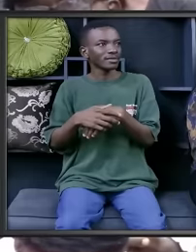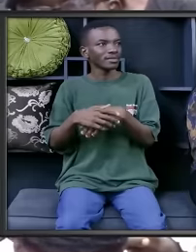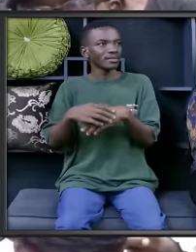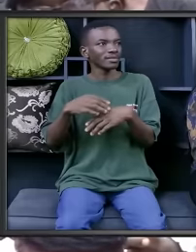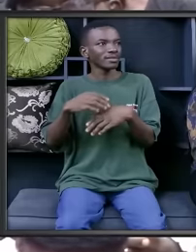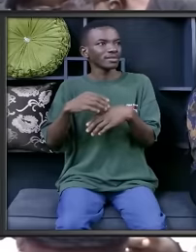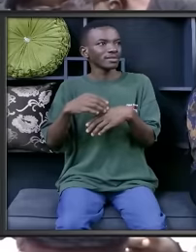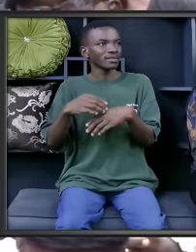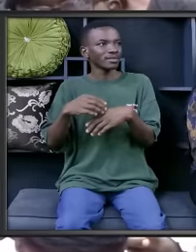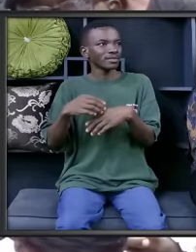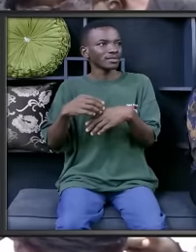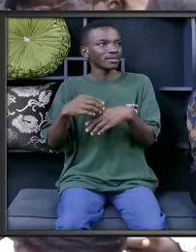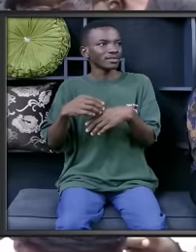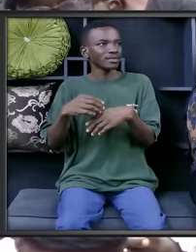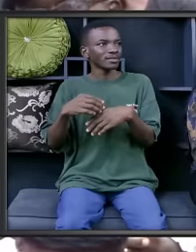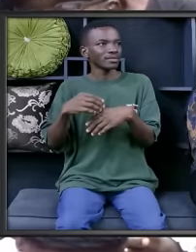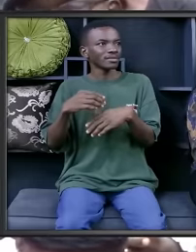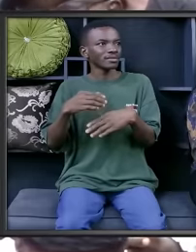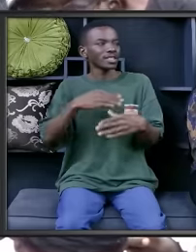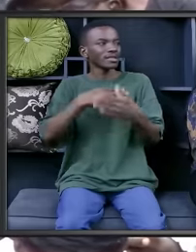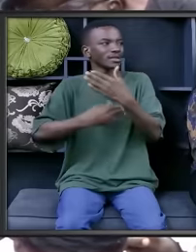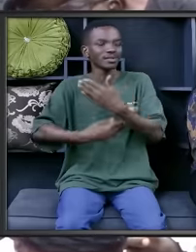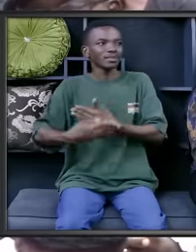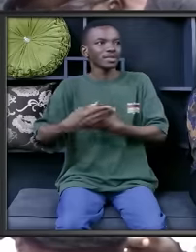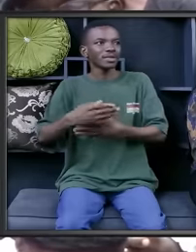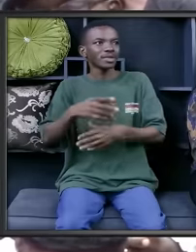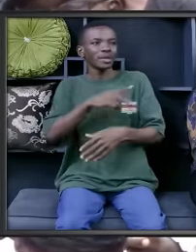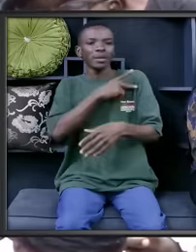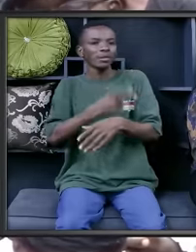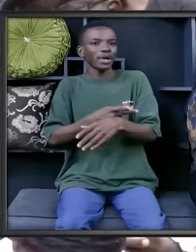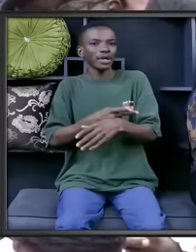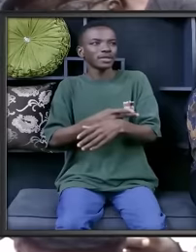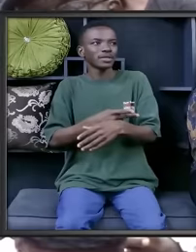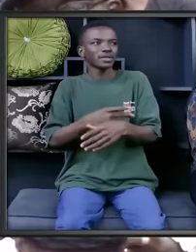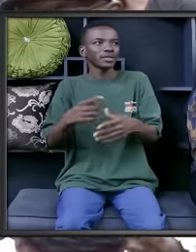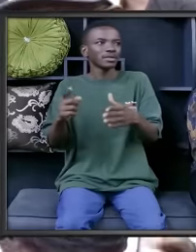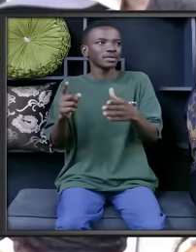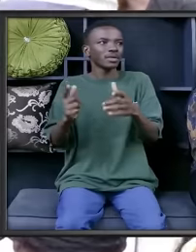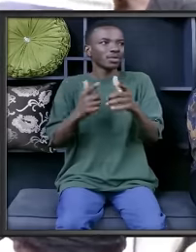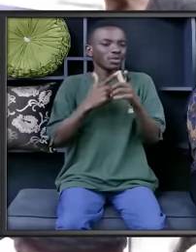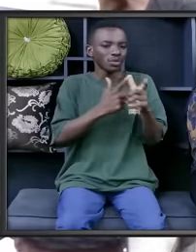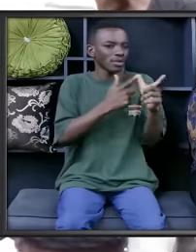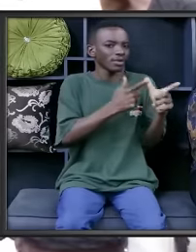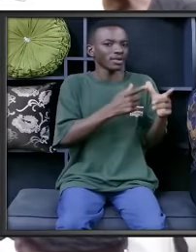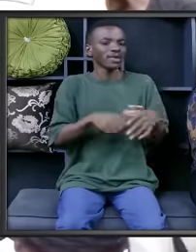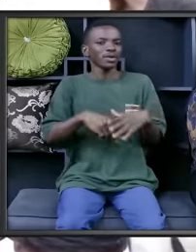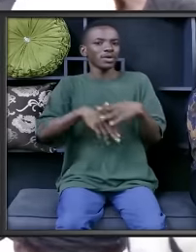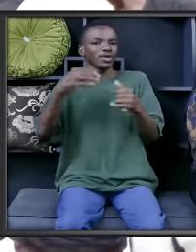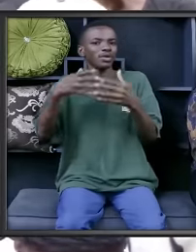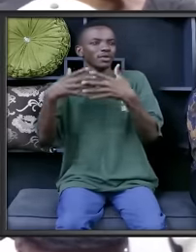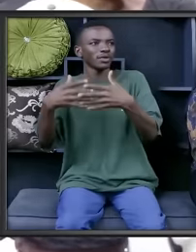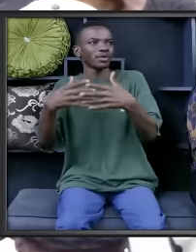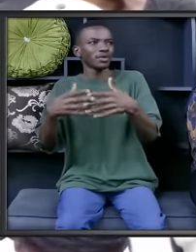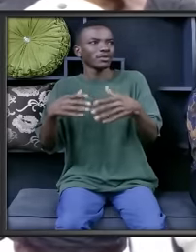me. It don't remove child from my stomach. I they pregnant. They beat me like this. I run. I come. I go for gate. Before